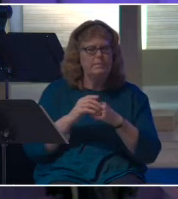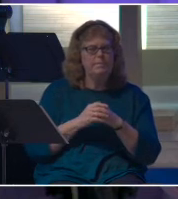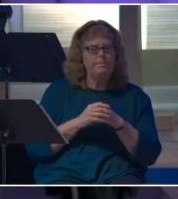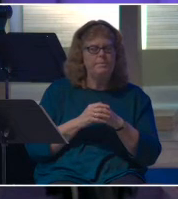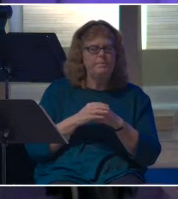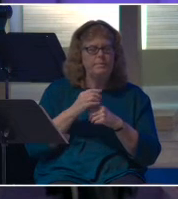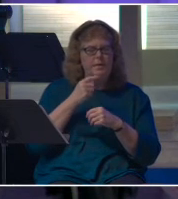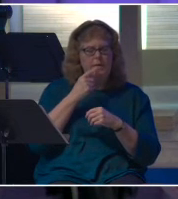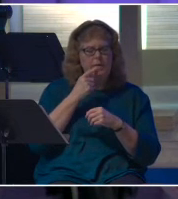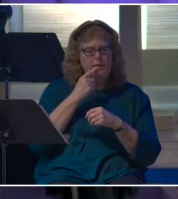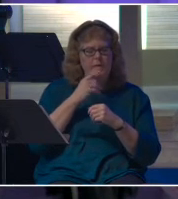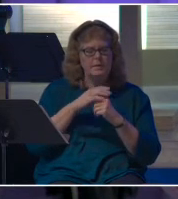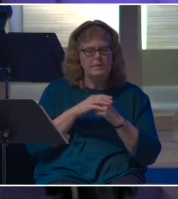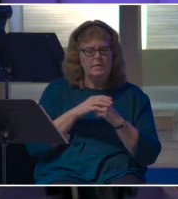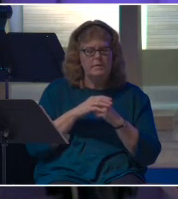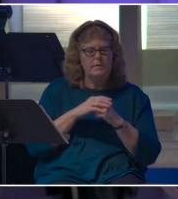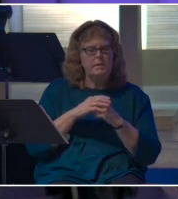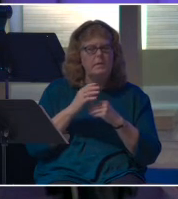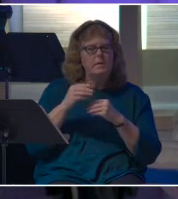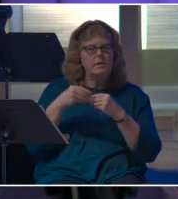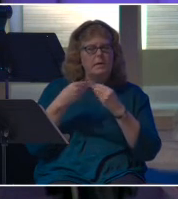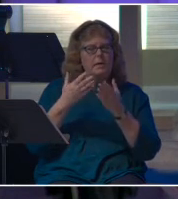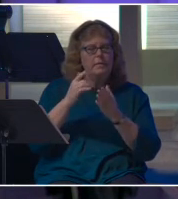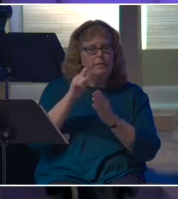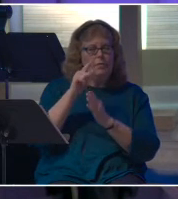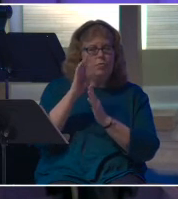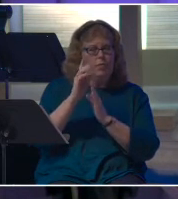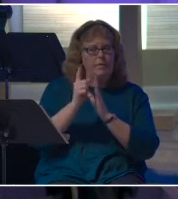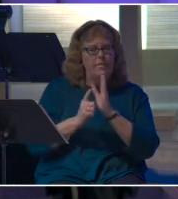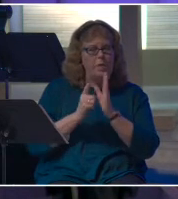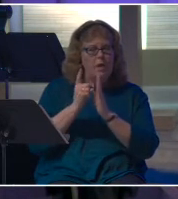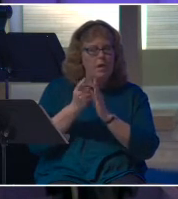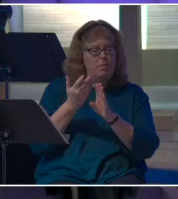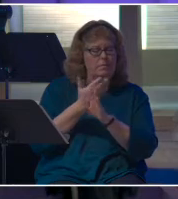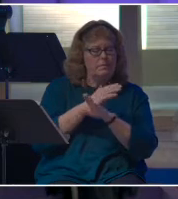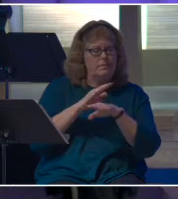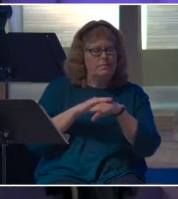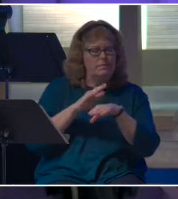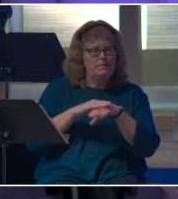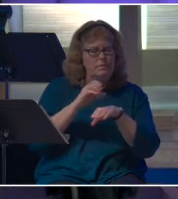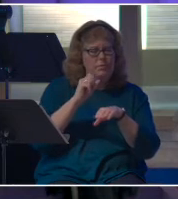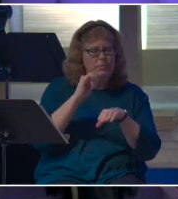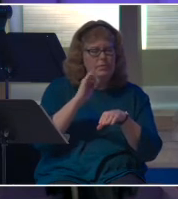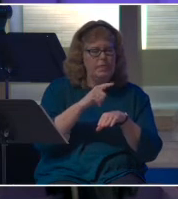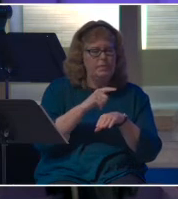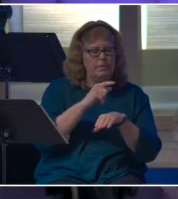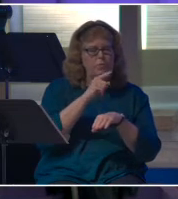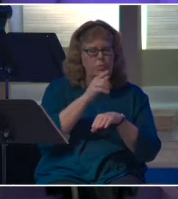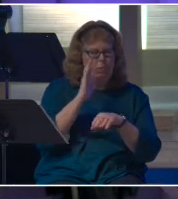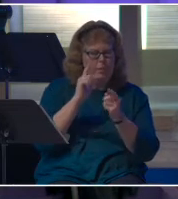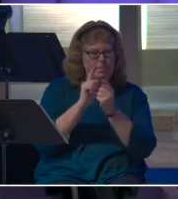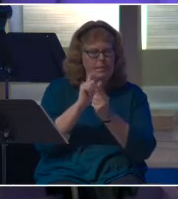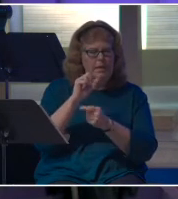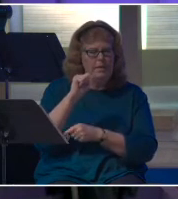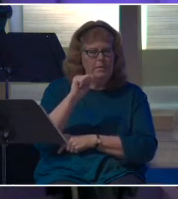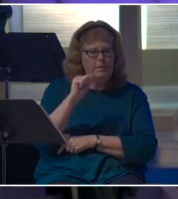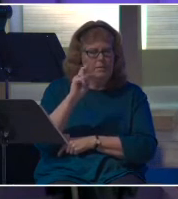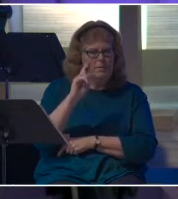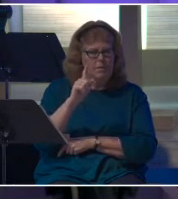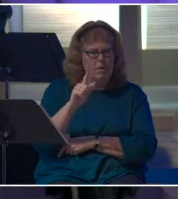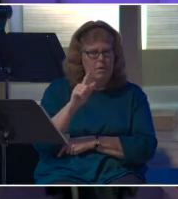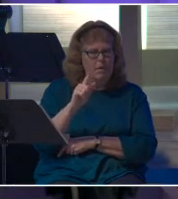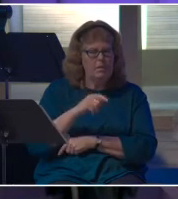says. He's given 24-hour advance notice to Samuel that he's going to meet Saul.